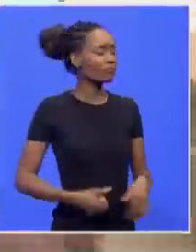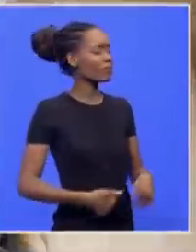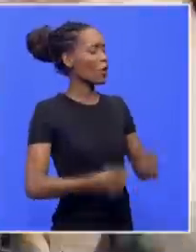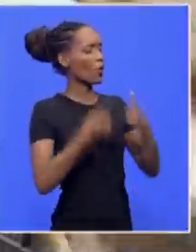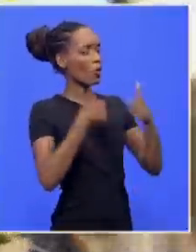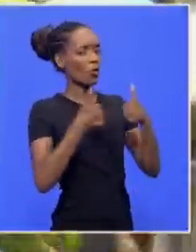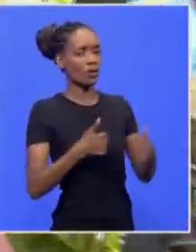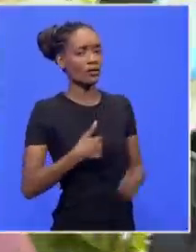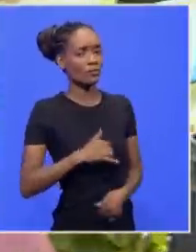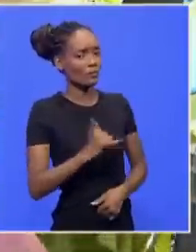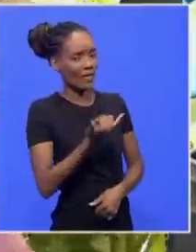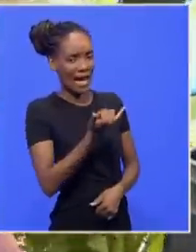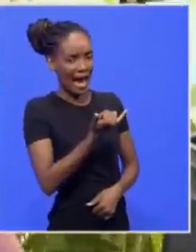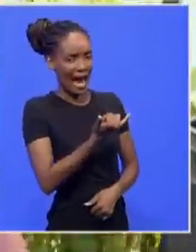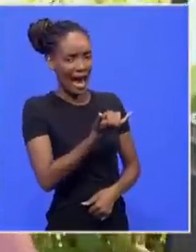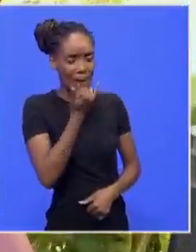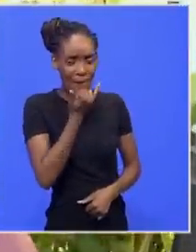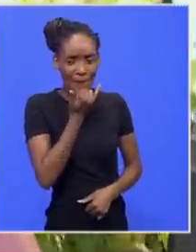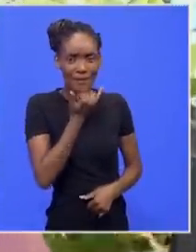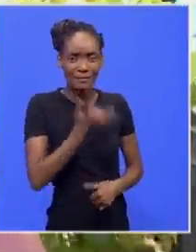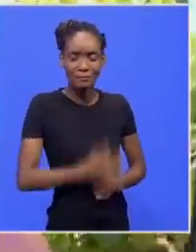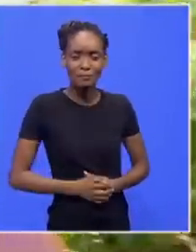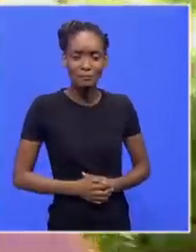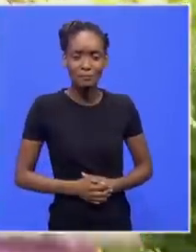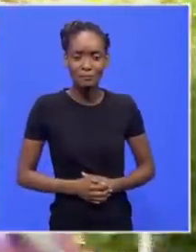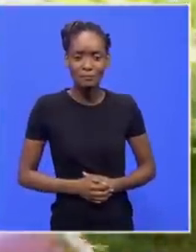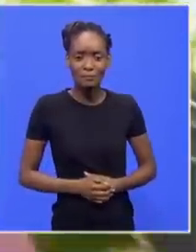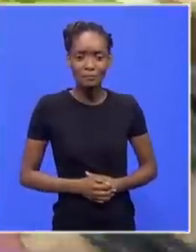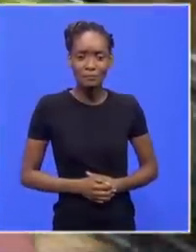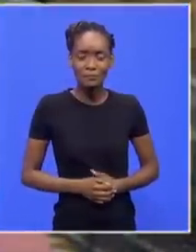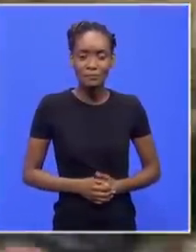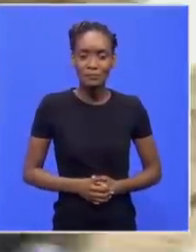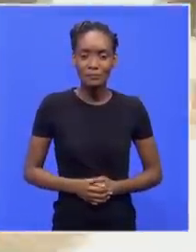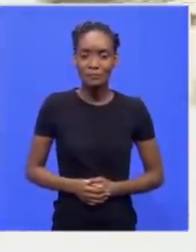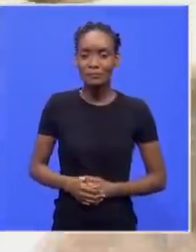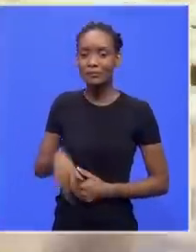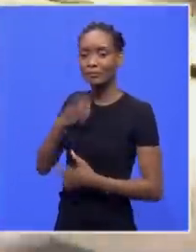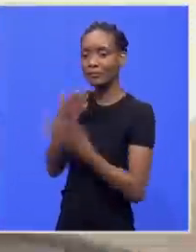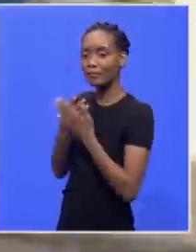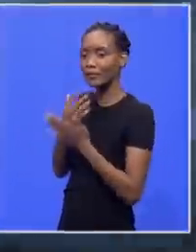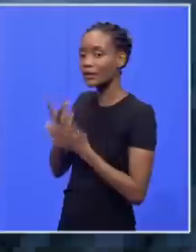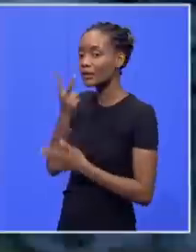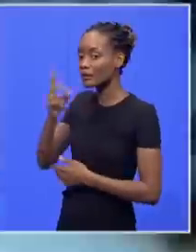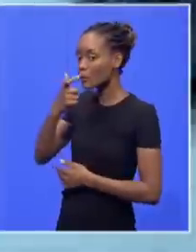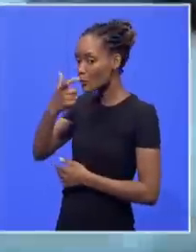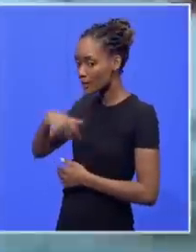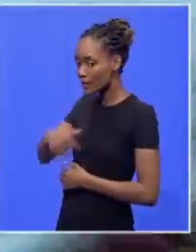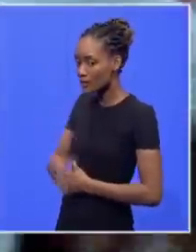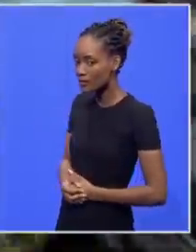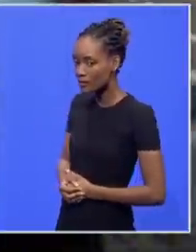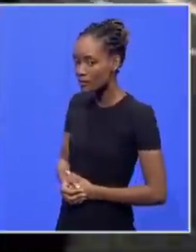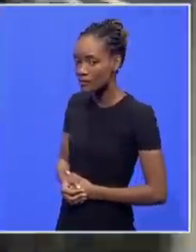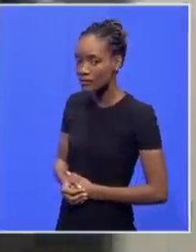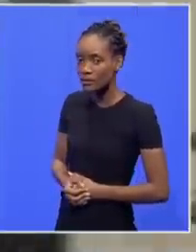happy. You have left South Africa. I can see that you are sad, my sister.